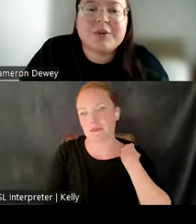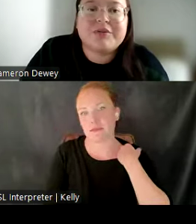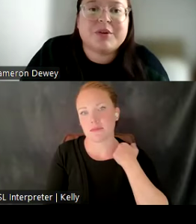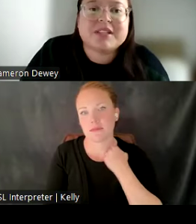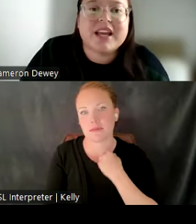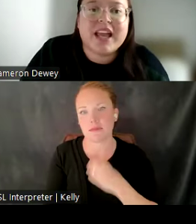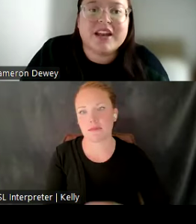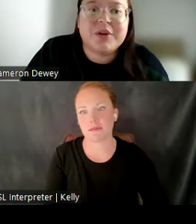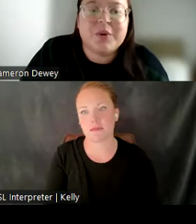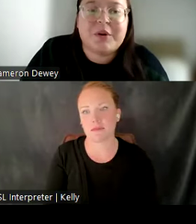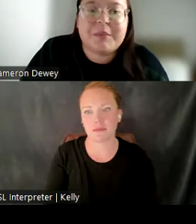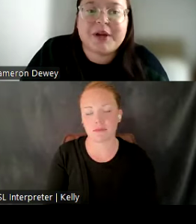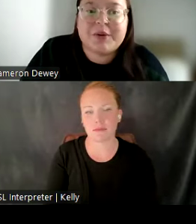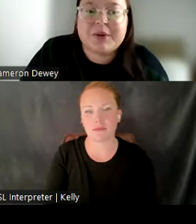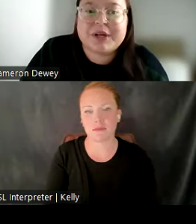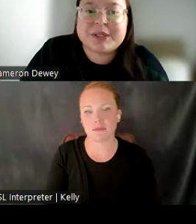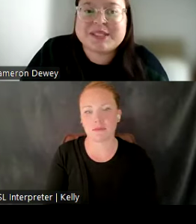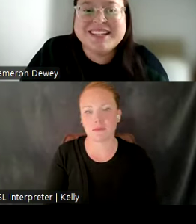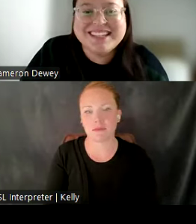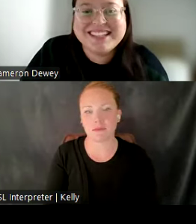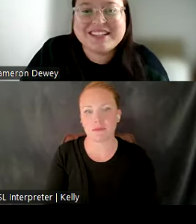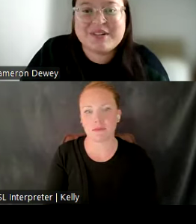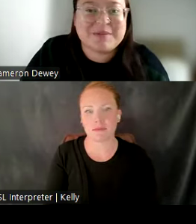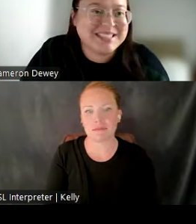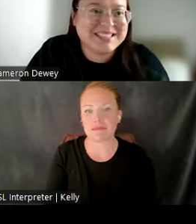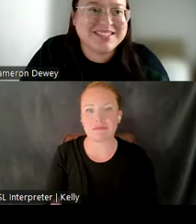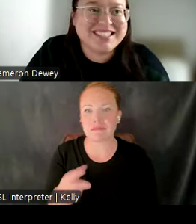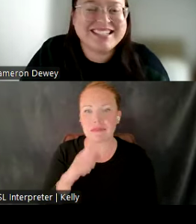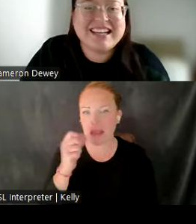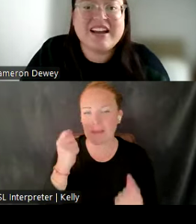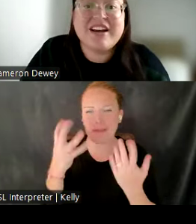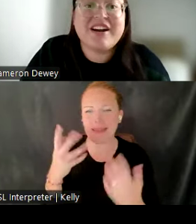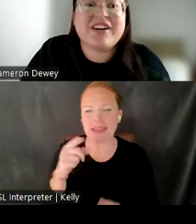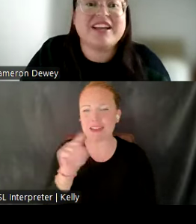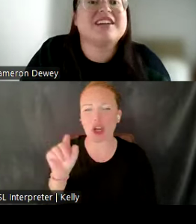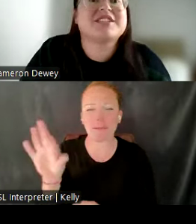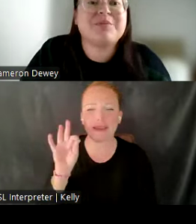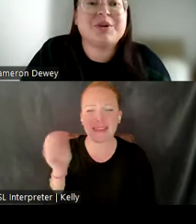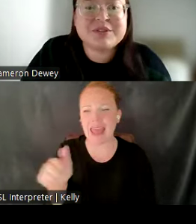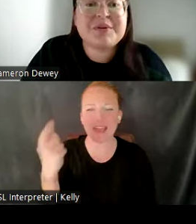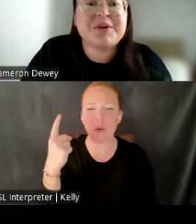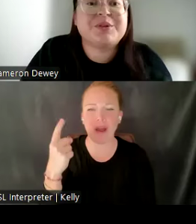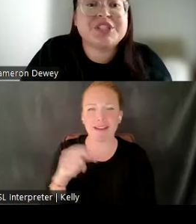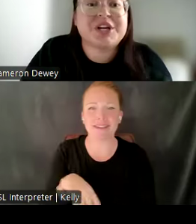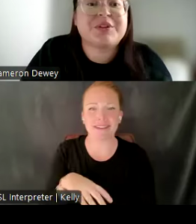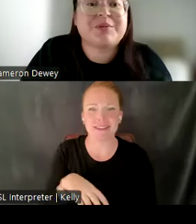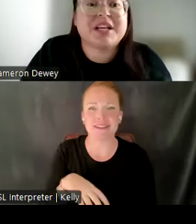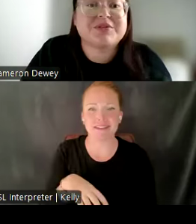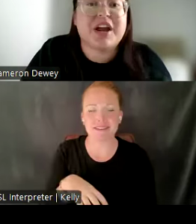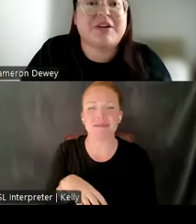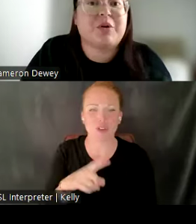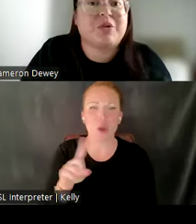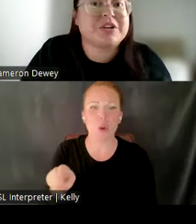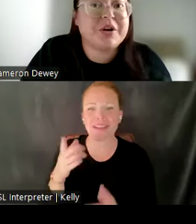and very few of you are saying anyone or my coworkers or my sibling. Okay, yeah, so most of you would only share with your